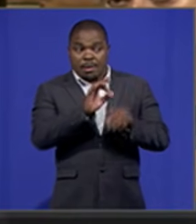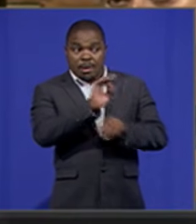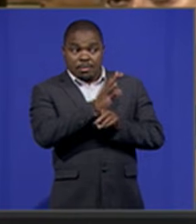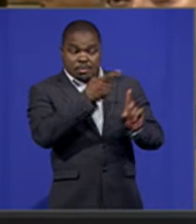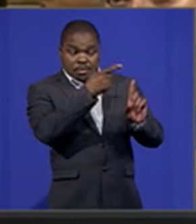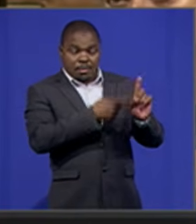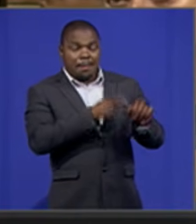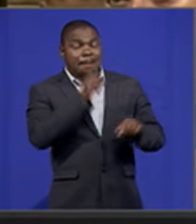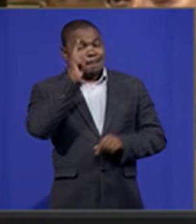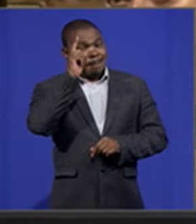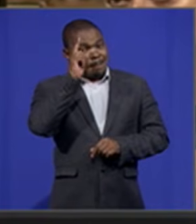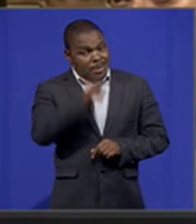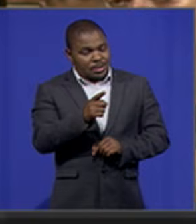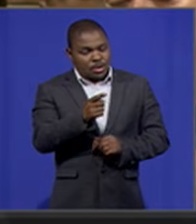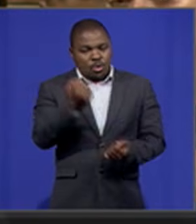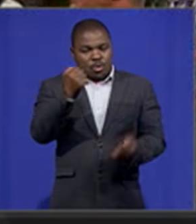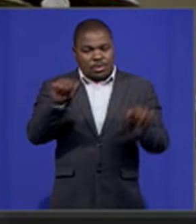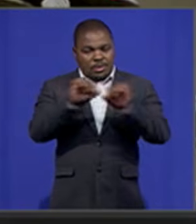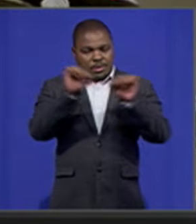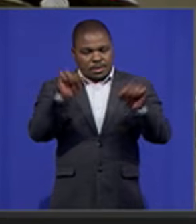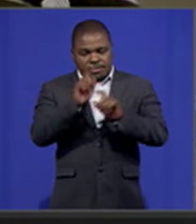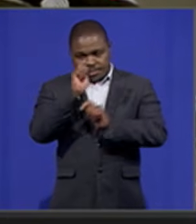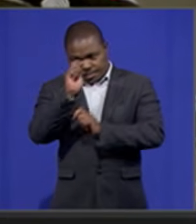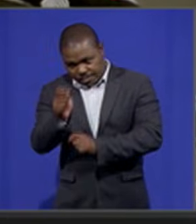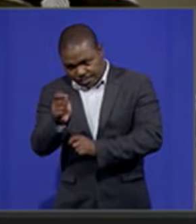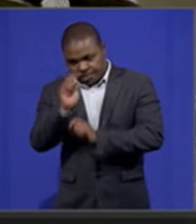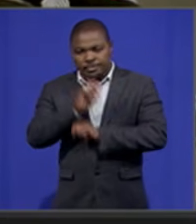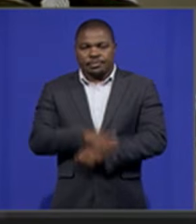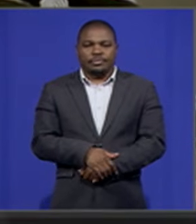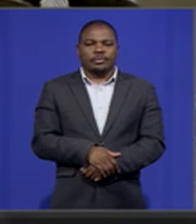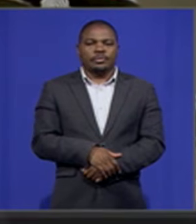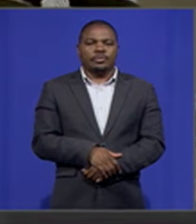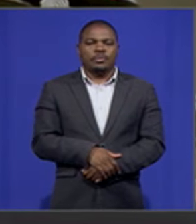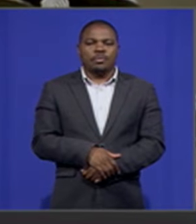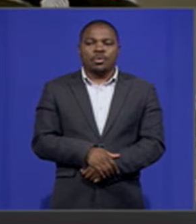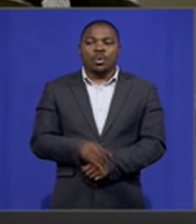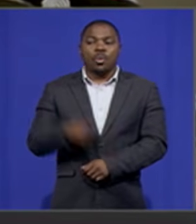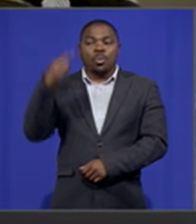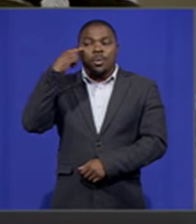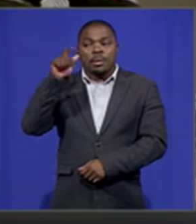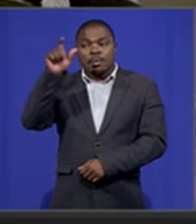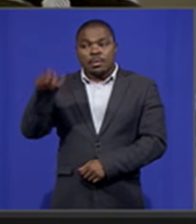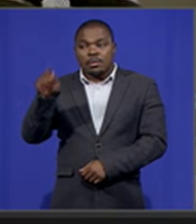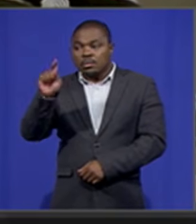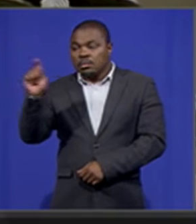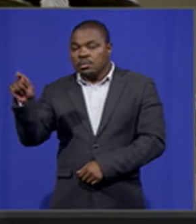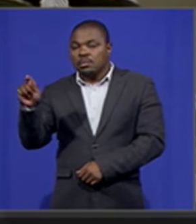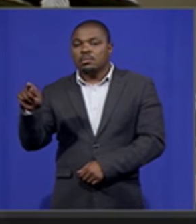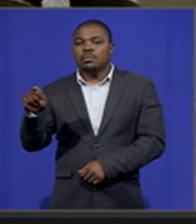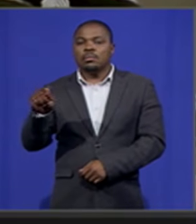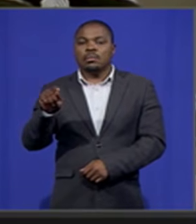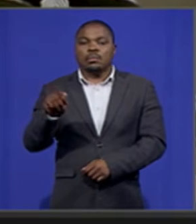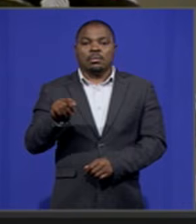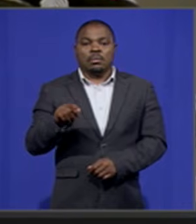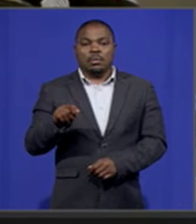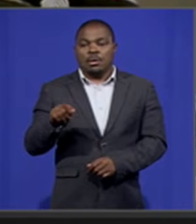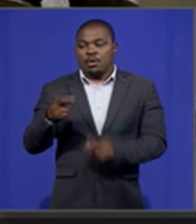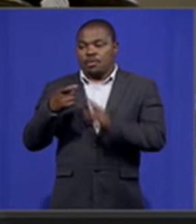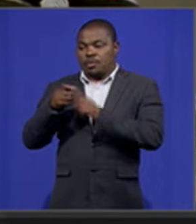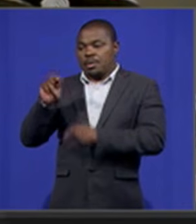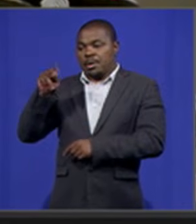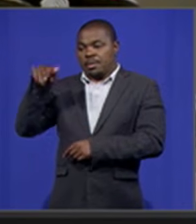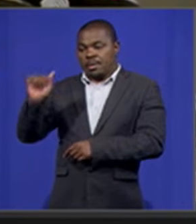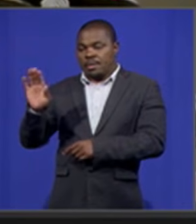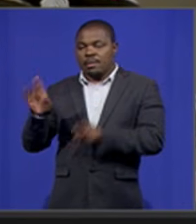a hlomphe tshepedišo ya toka. To communicate with witnesses for the prosecution,